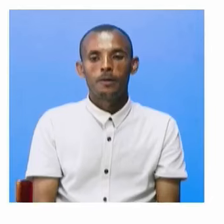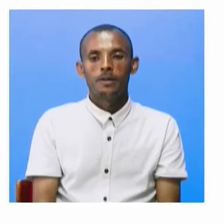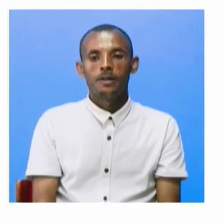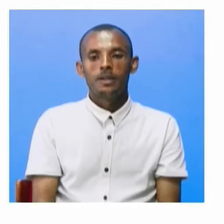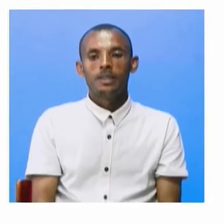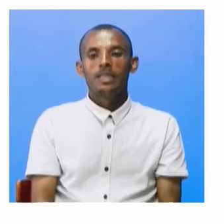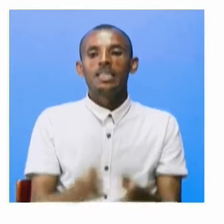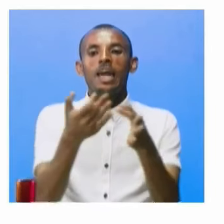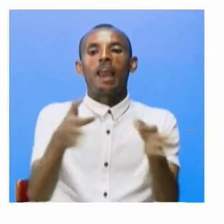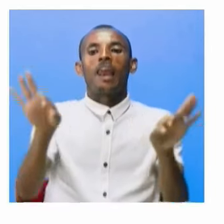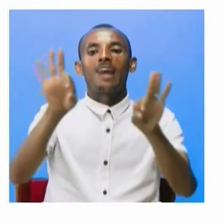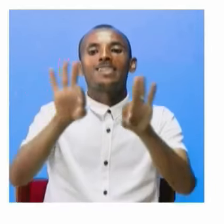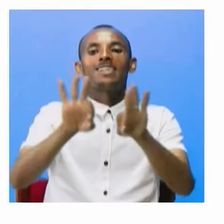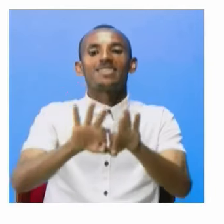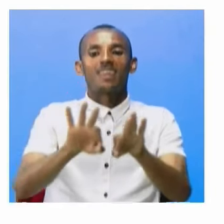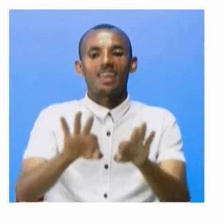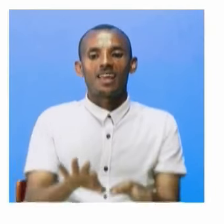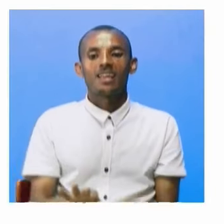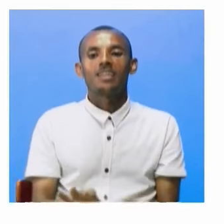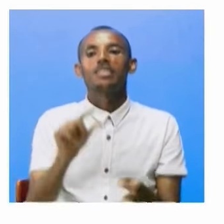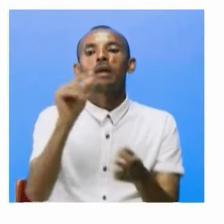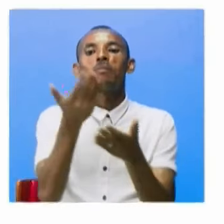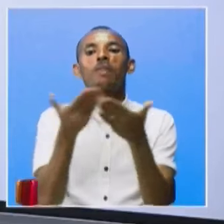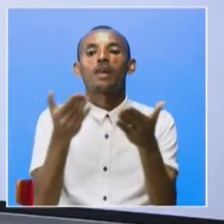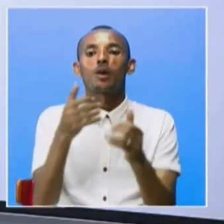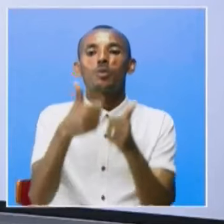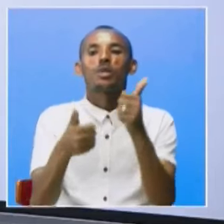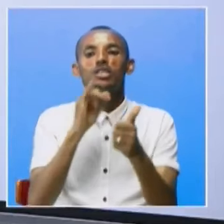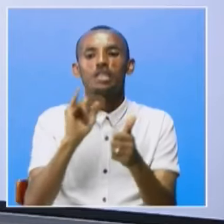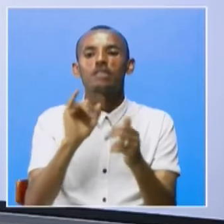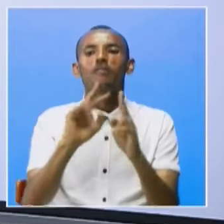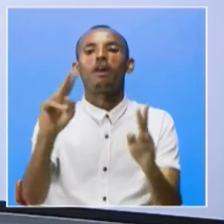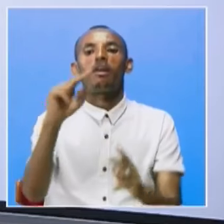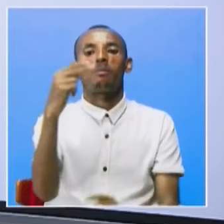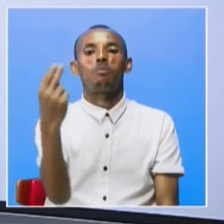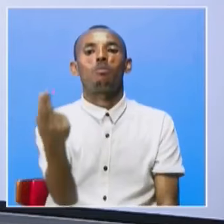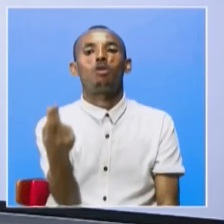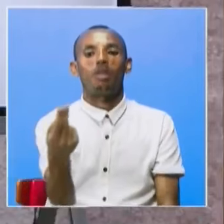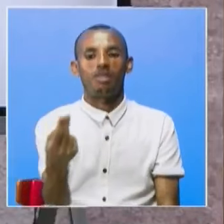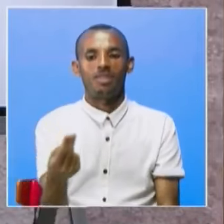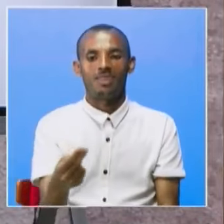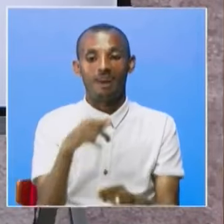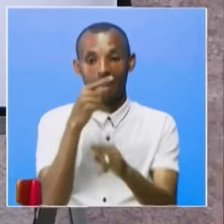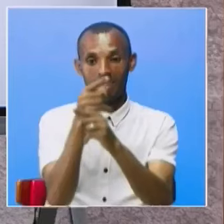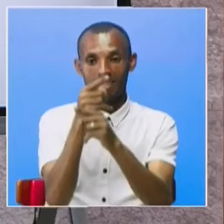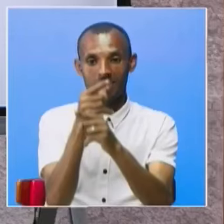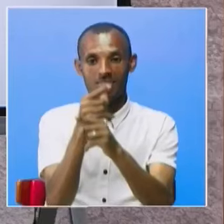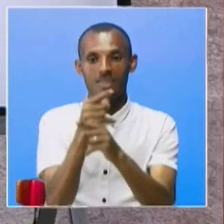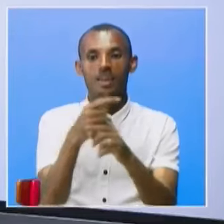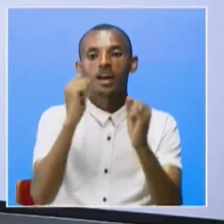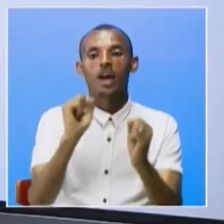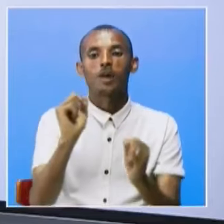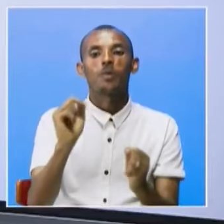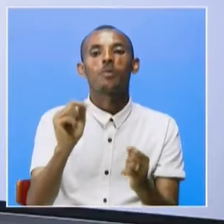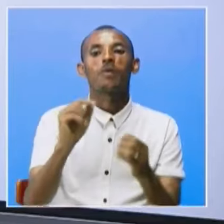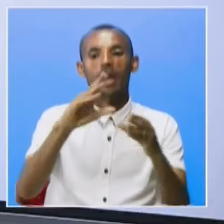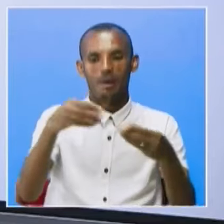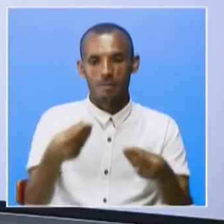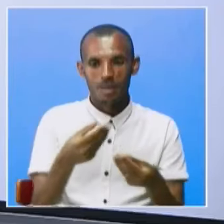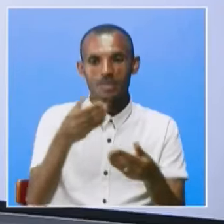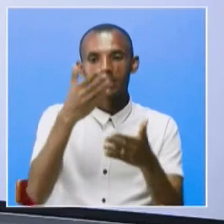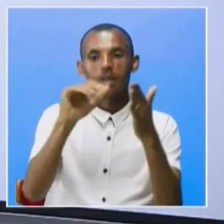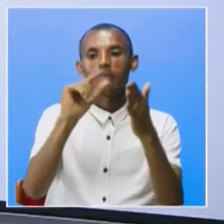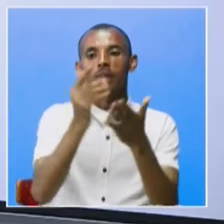Yes? Necessity. Something which is important, right? Can you give me or can you tell me